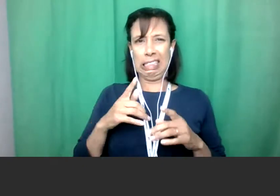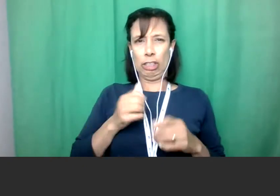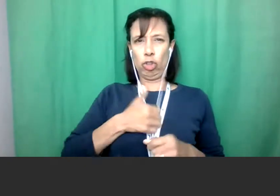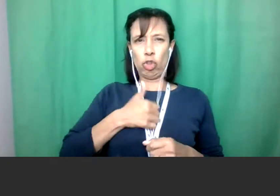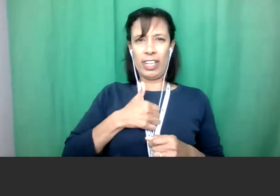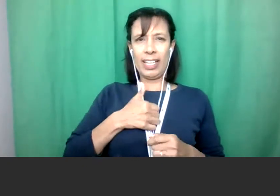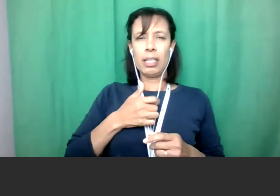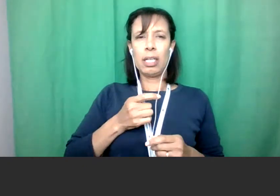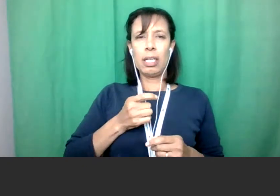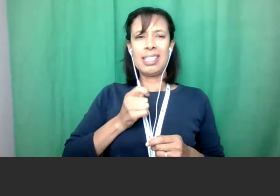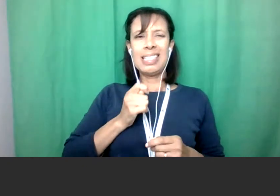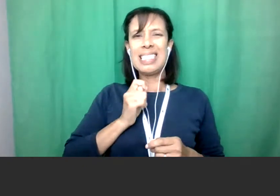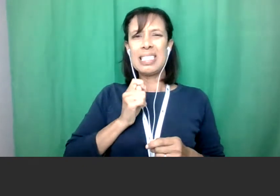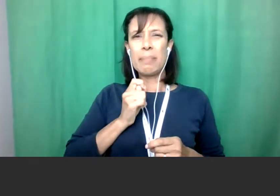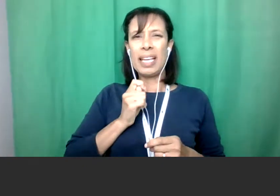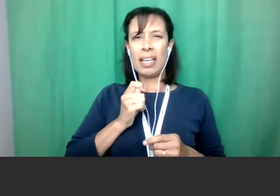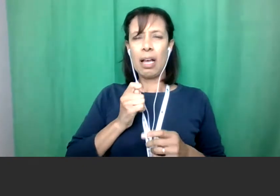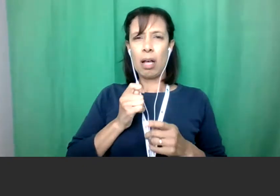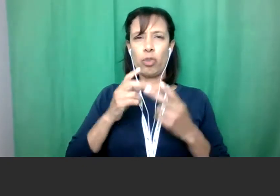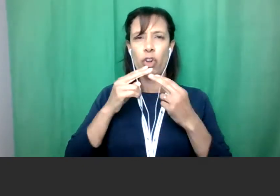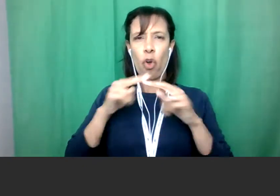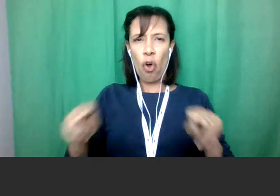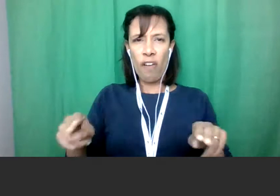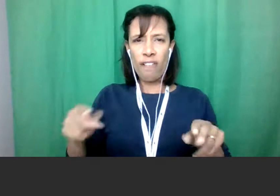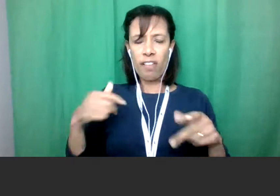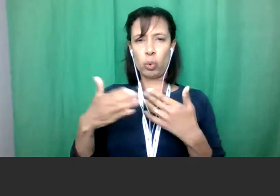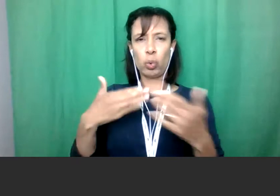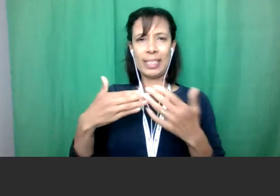just deal with the dog. Just one moment.